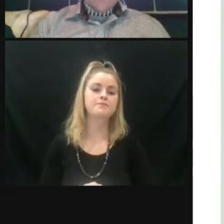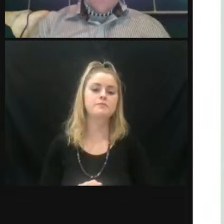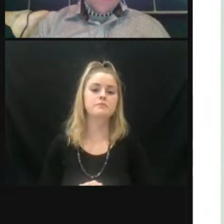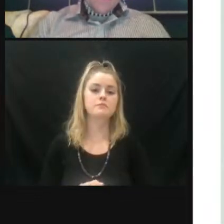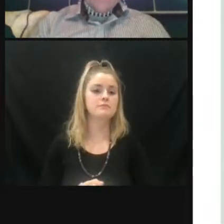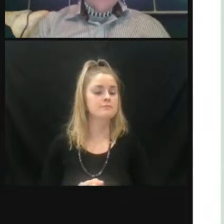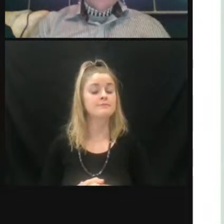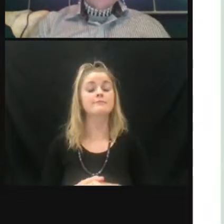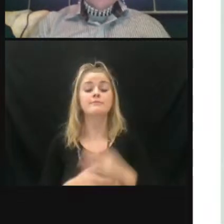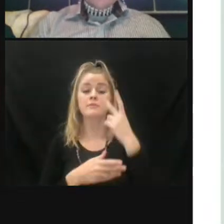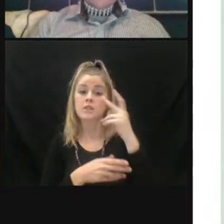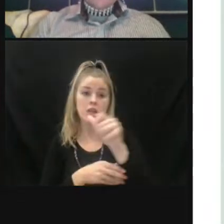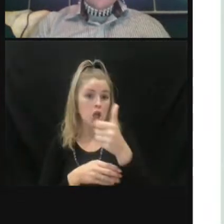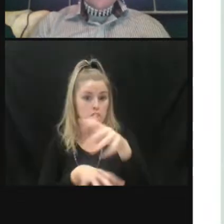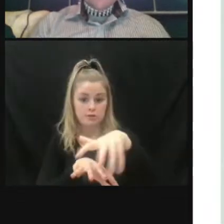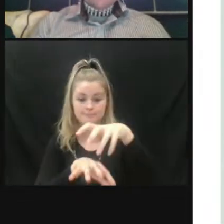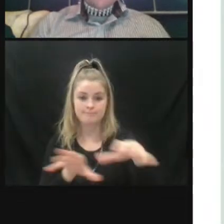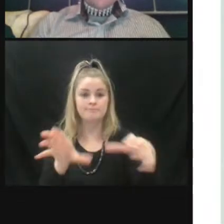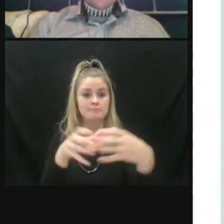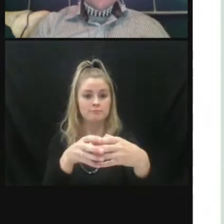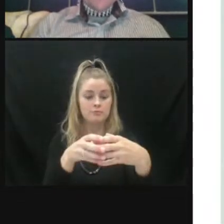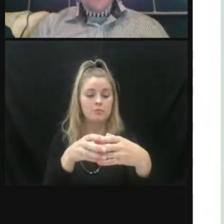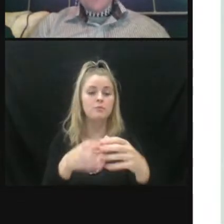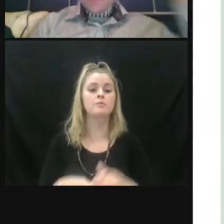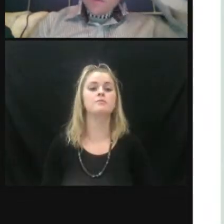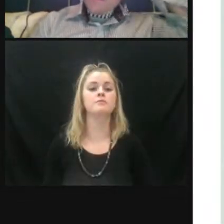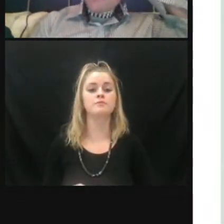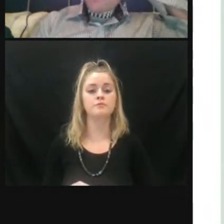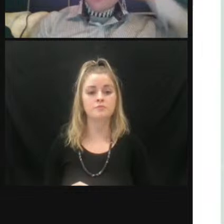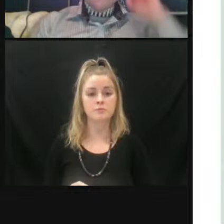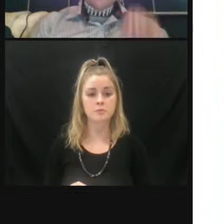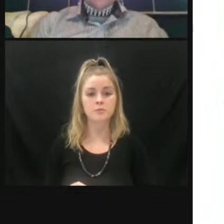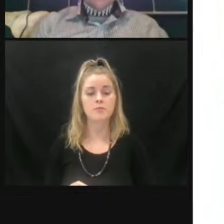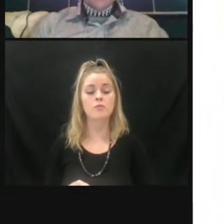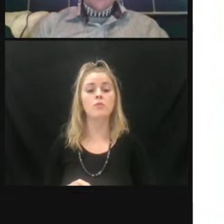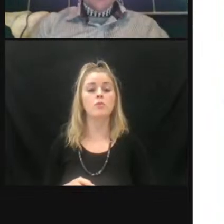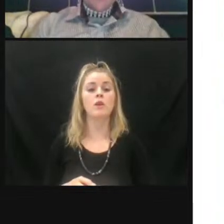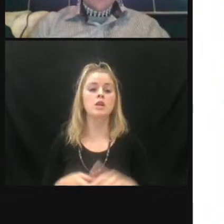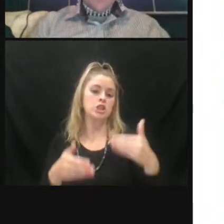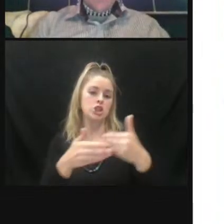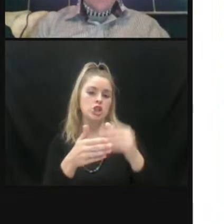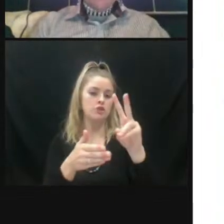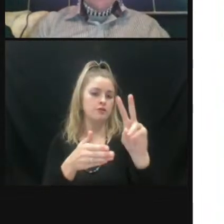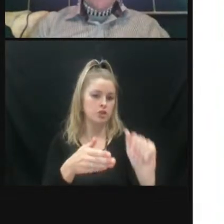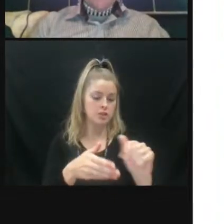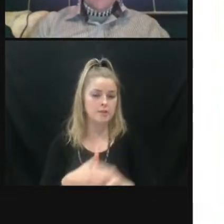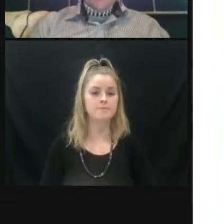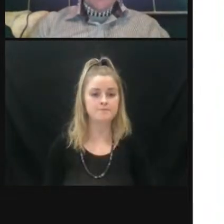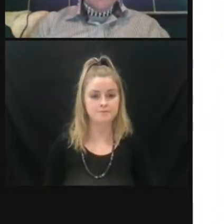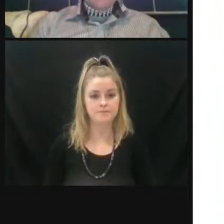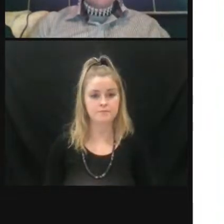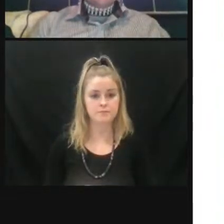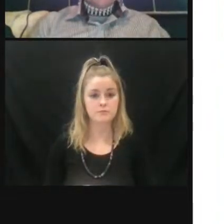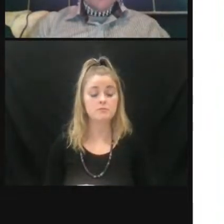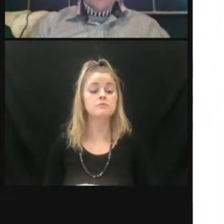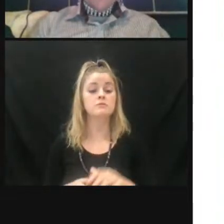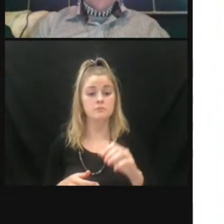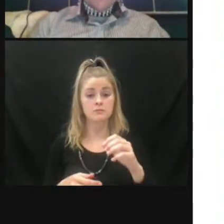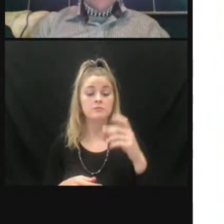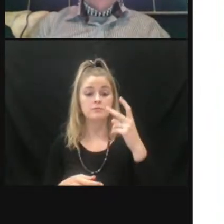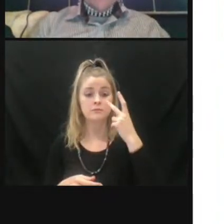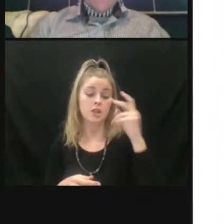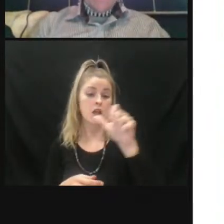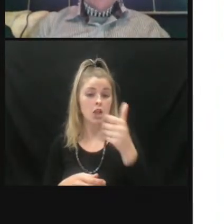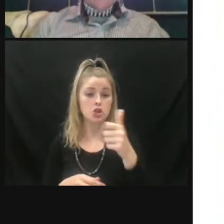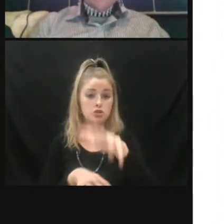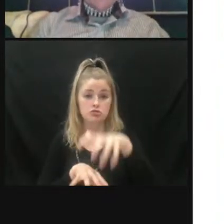We can see where the Ocohonics are in the lower Eastern Shore into the Eastern Shore of Virginia. And we can see where Millsboro is. So